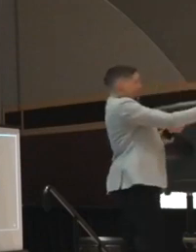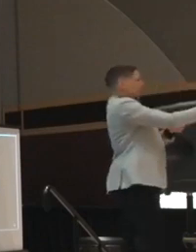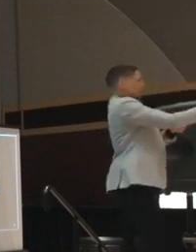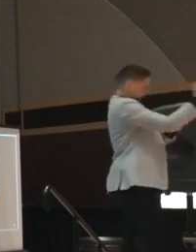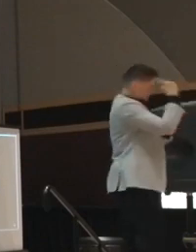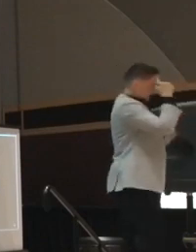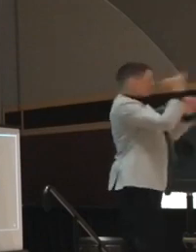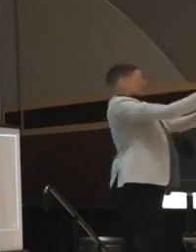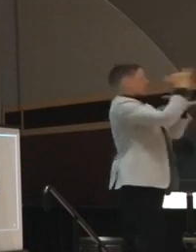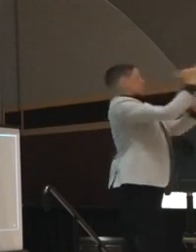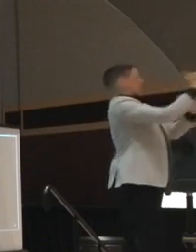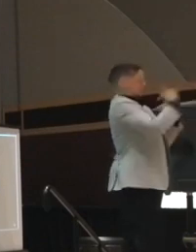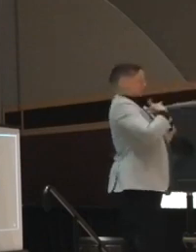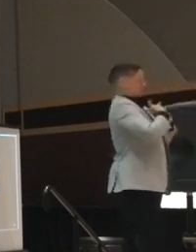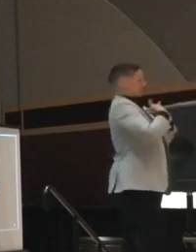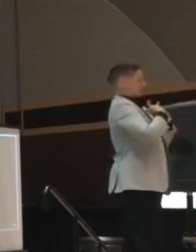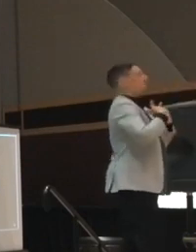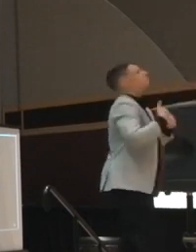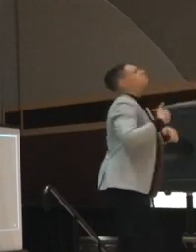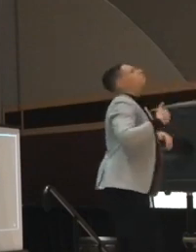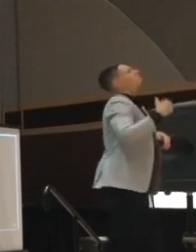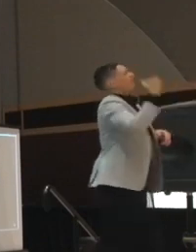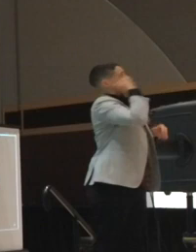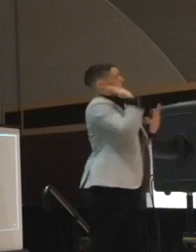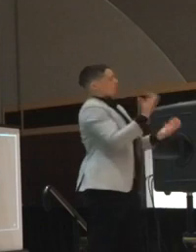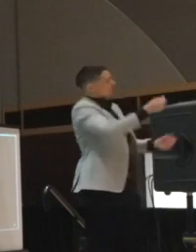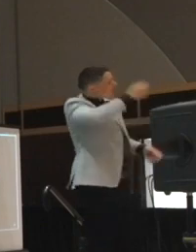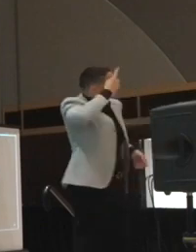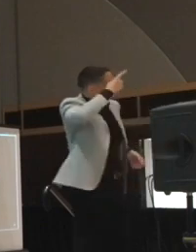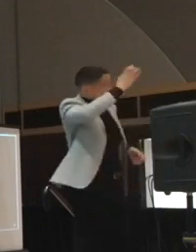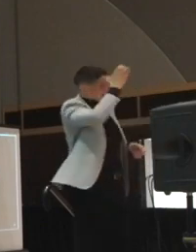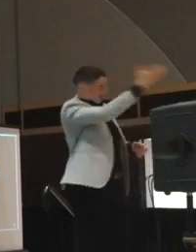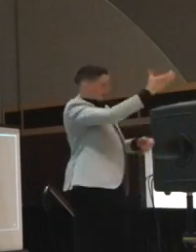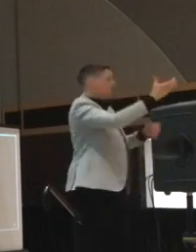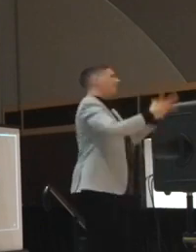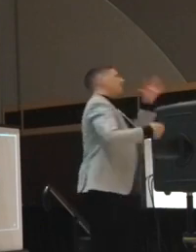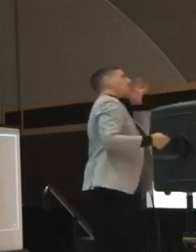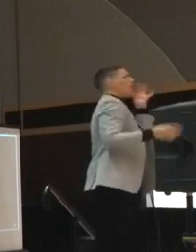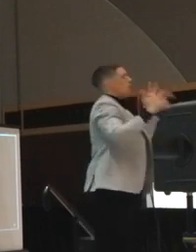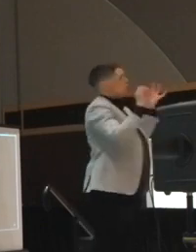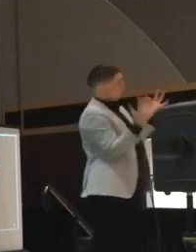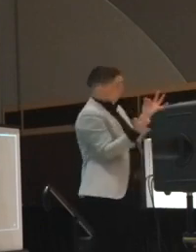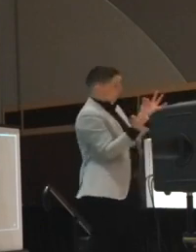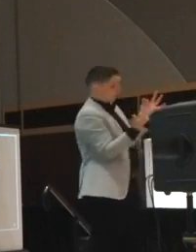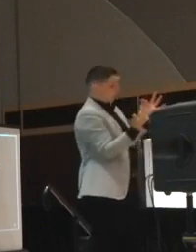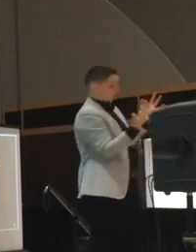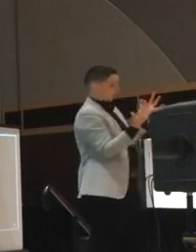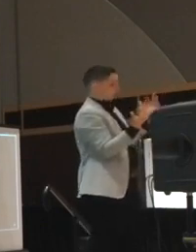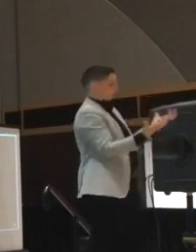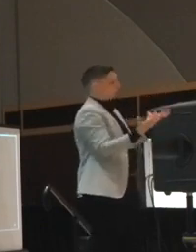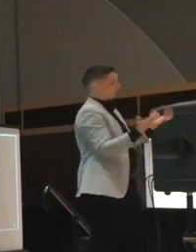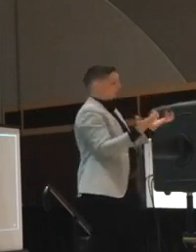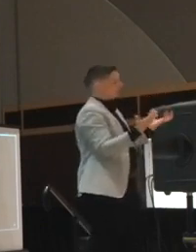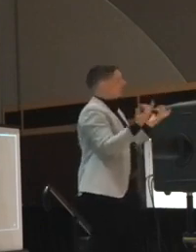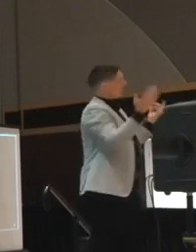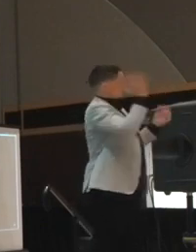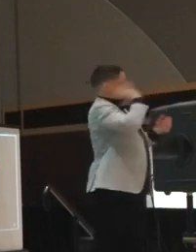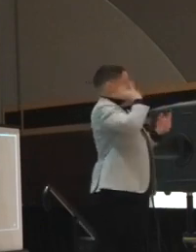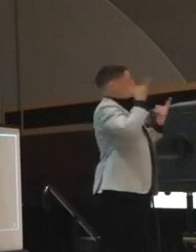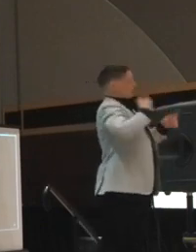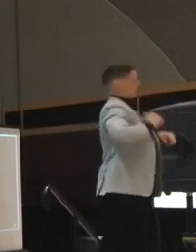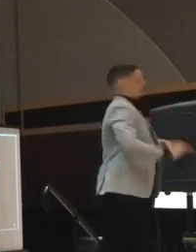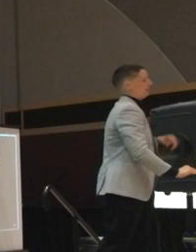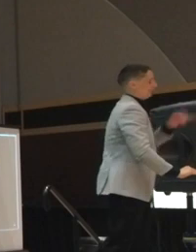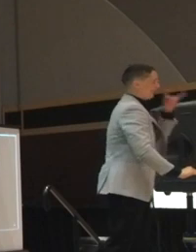I think. In order to understand a concept of a cat and a dog, when I was a real little kid,